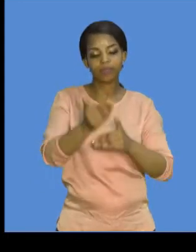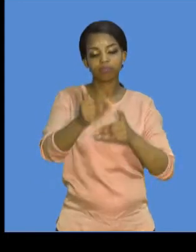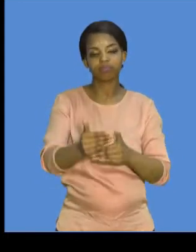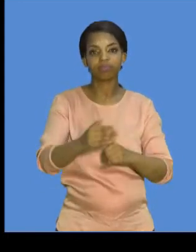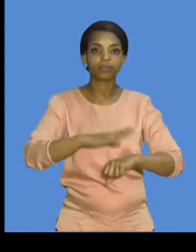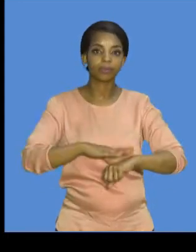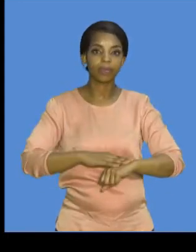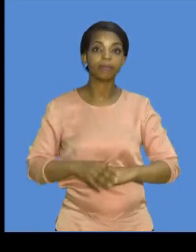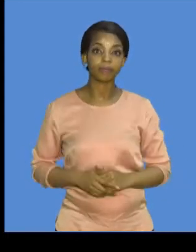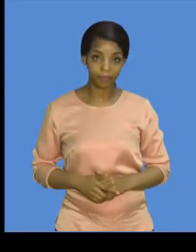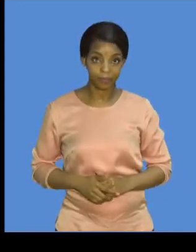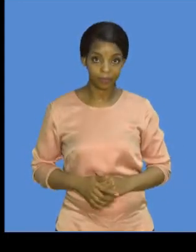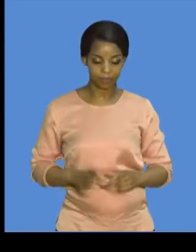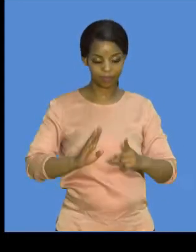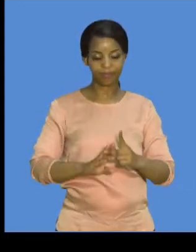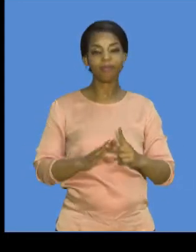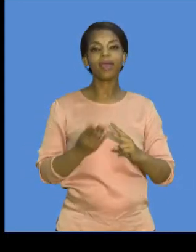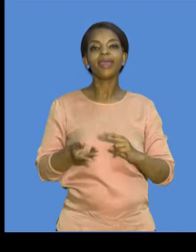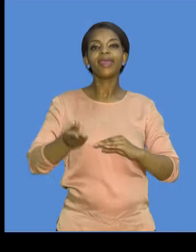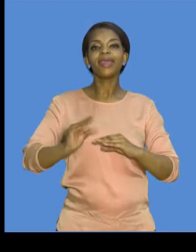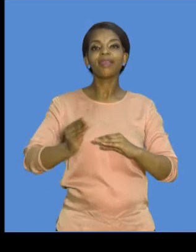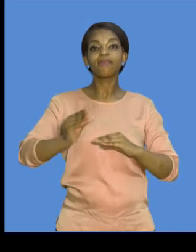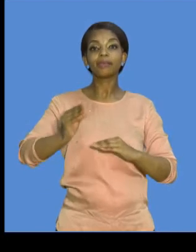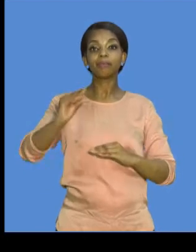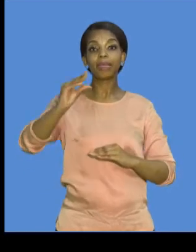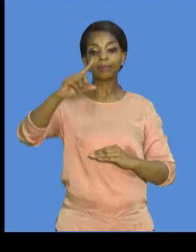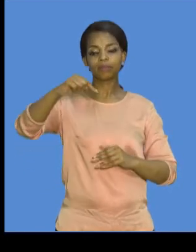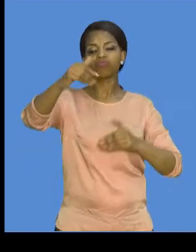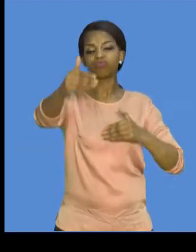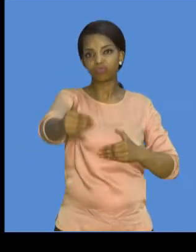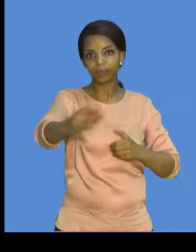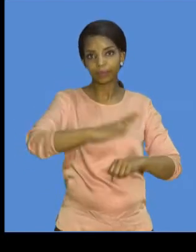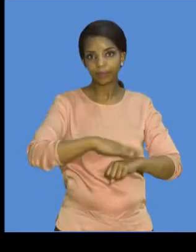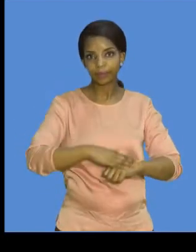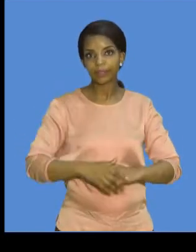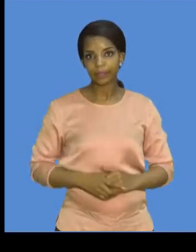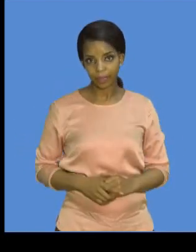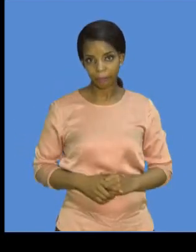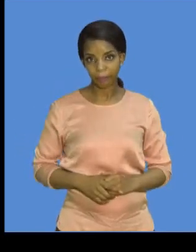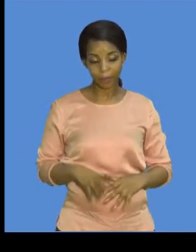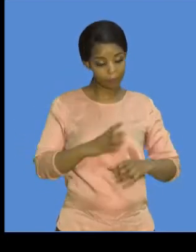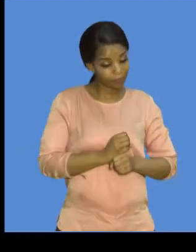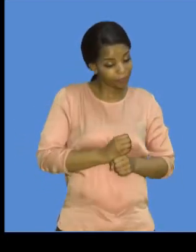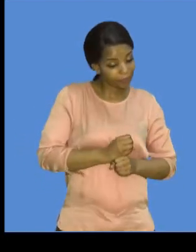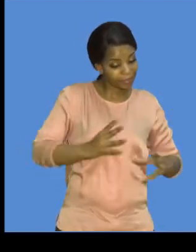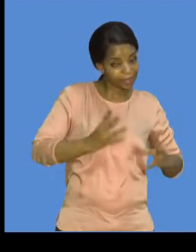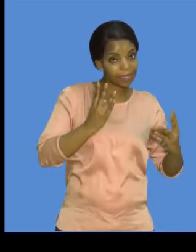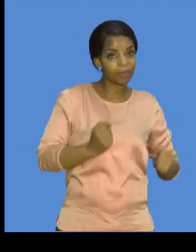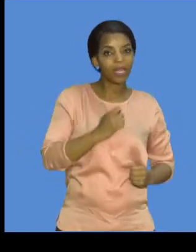Investment was for a very long period of time. Principal amount was the initial amount you start